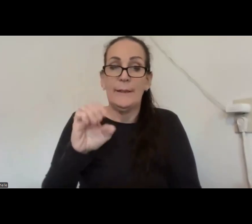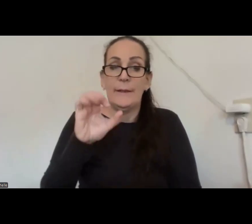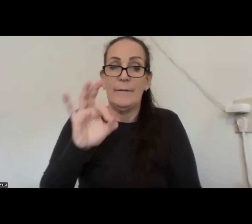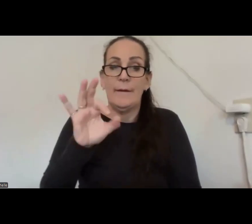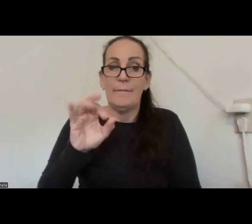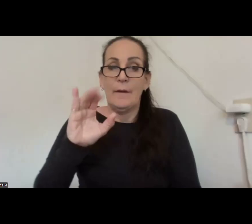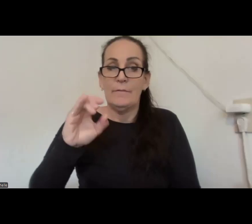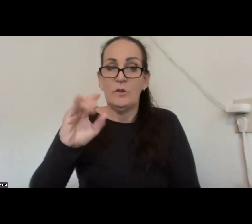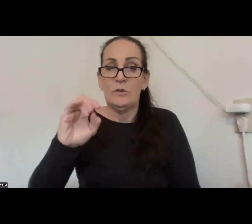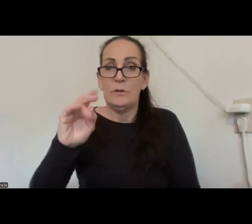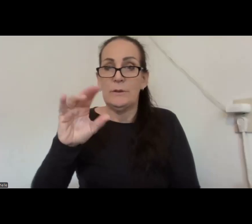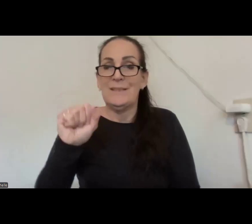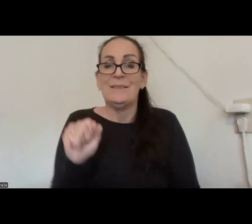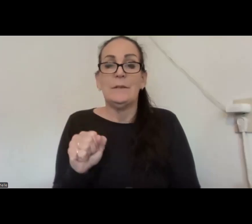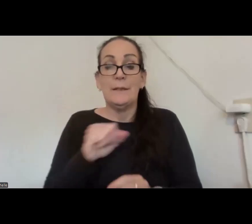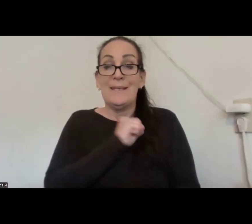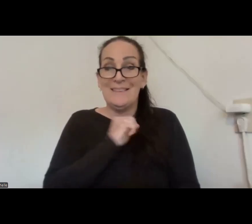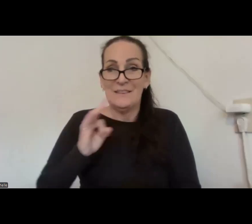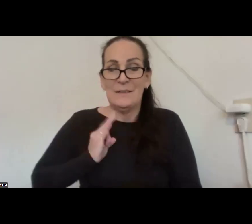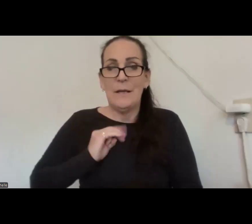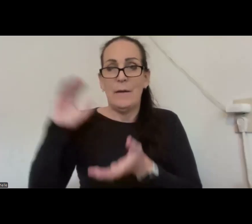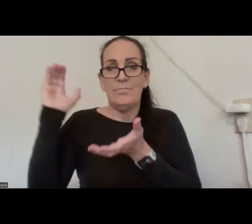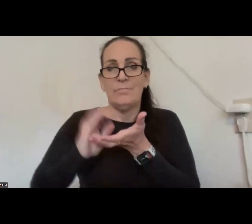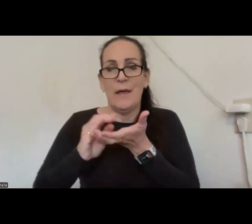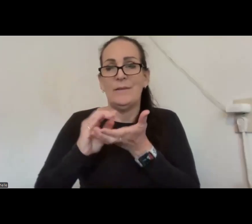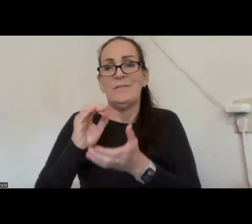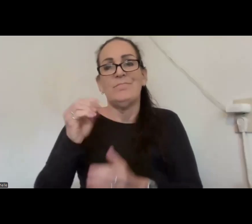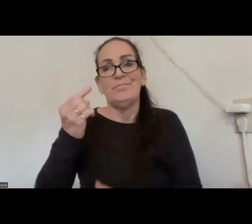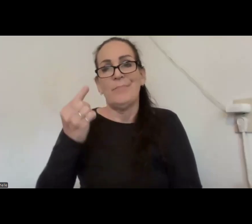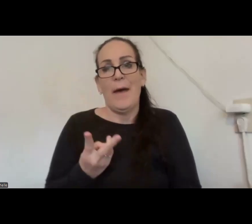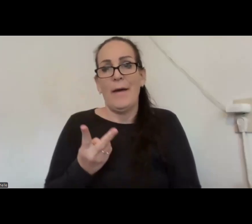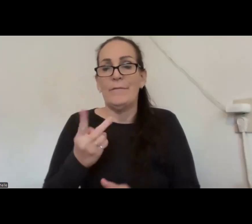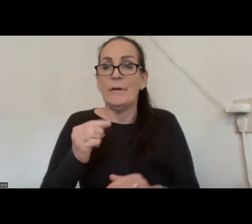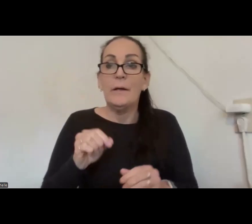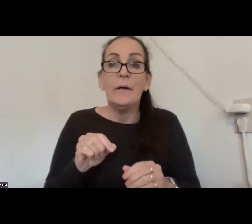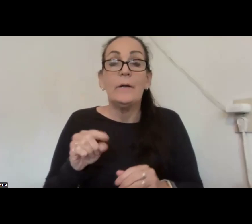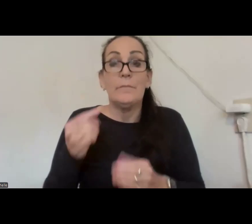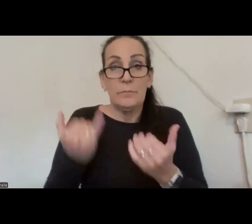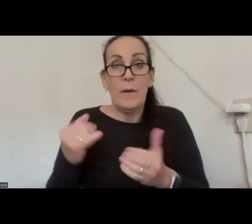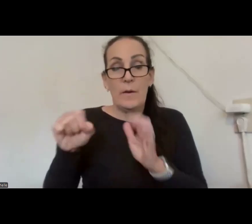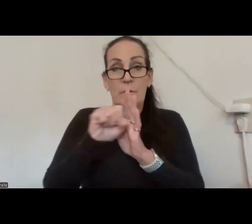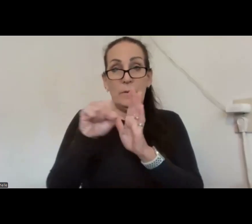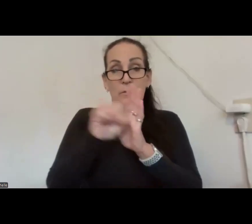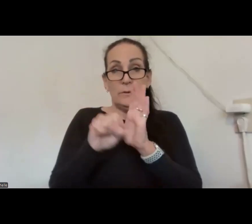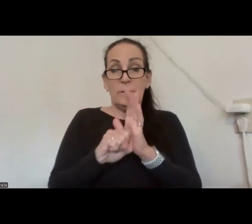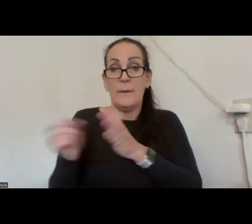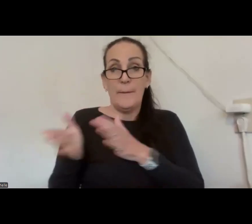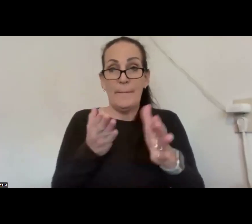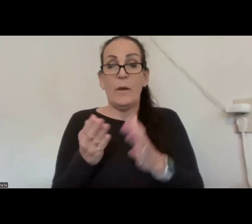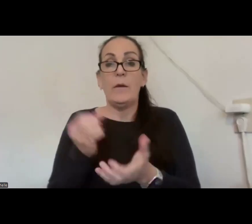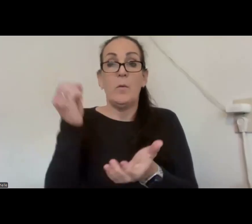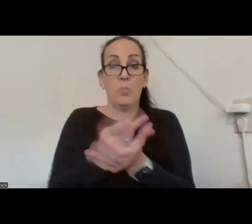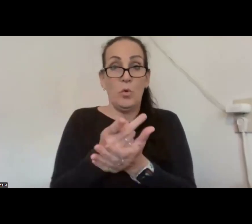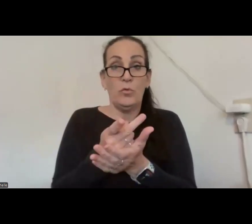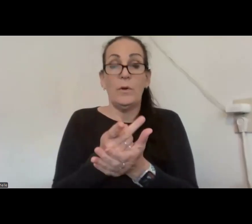by half. They've moved it to another agency, but our state plan was approved on the last